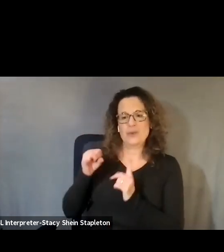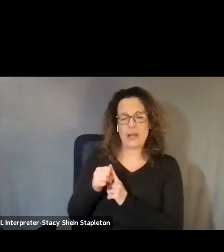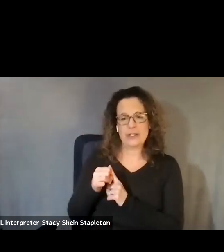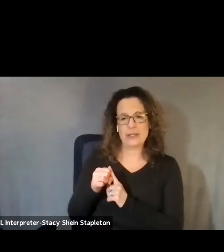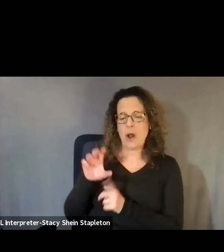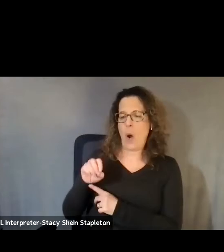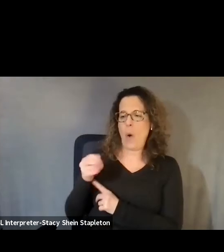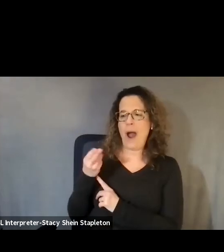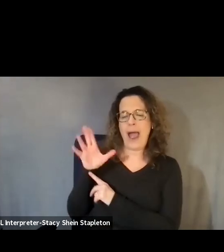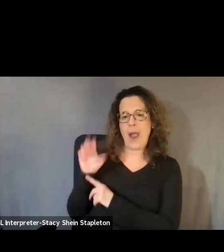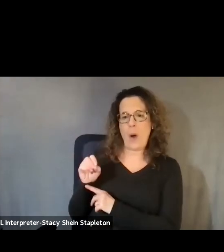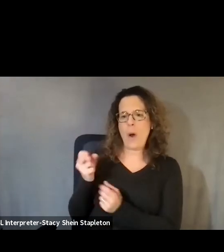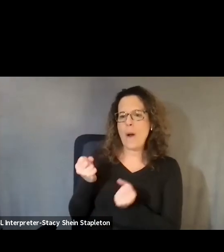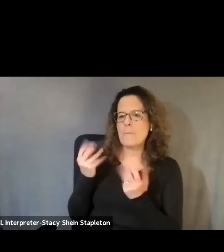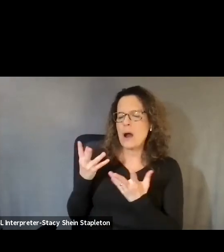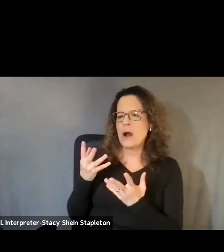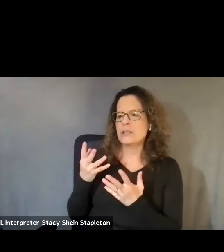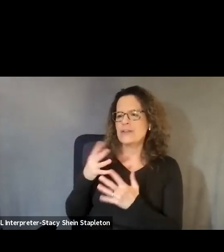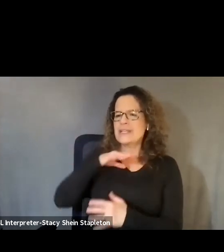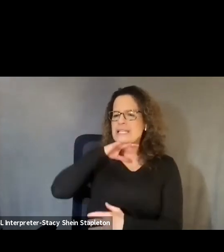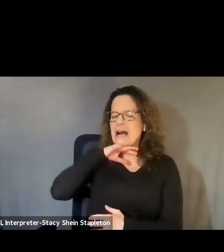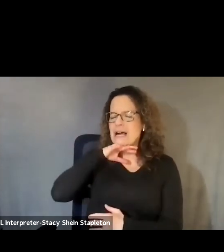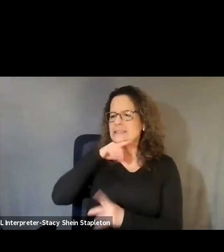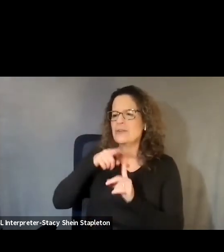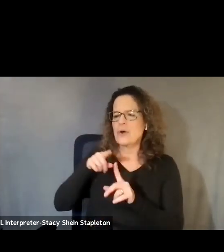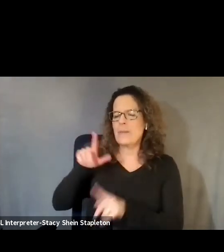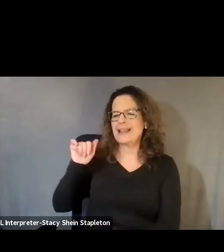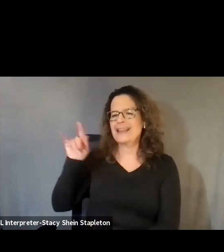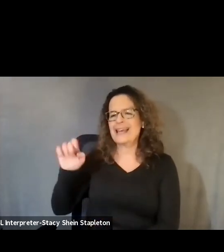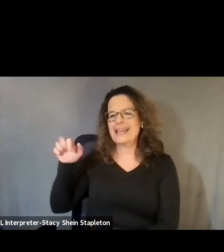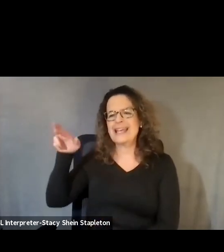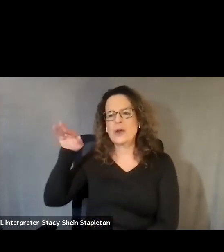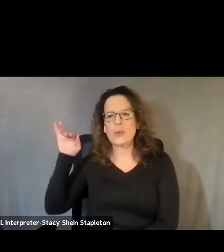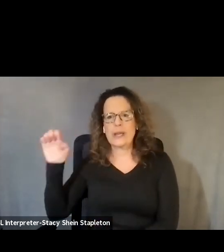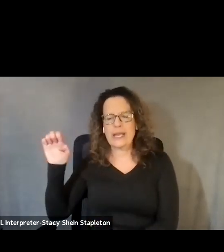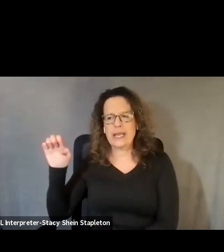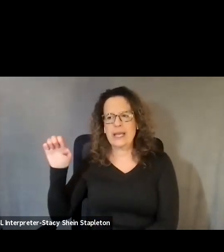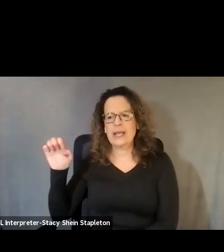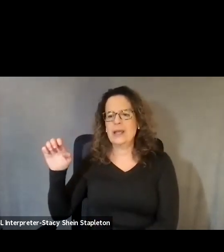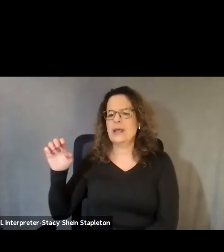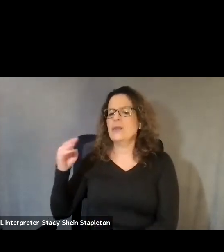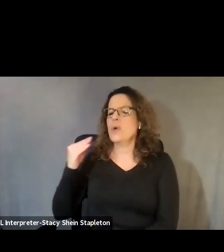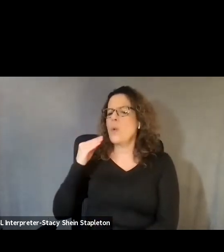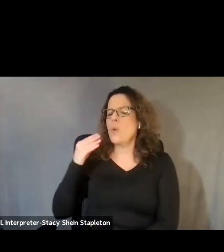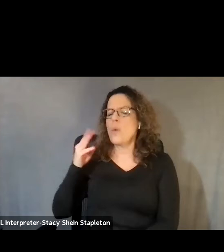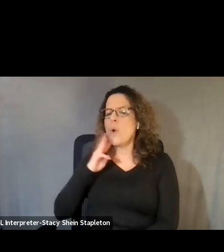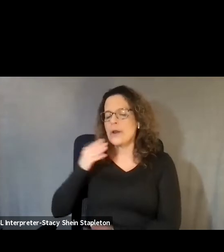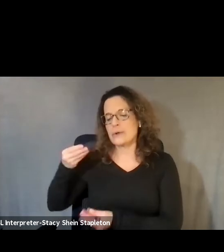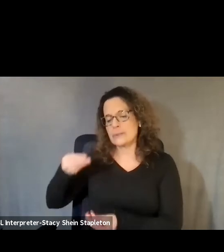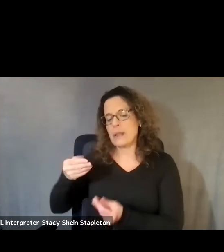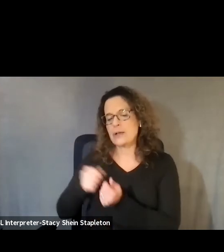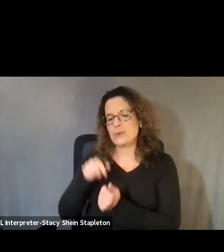vast majority of the toxic algae in Lake Erie, the drinking water supply for Toledo in this case, came